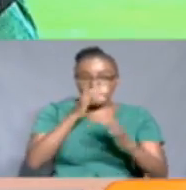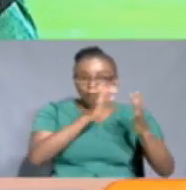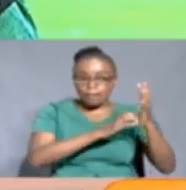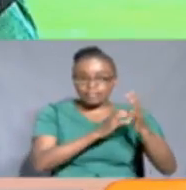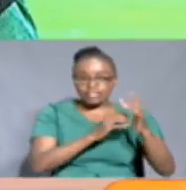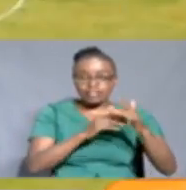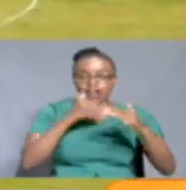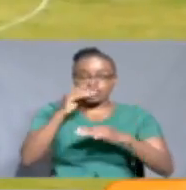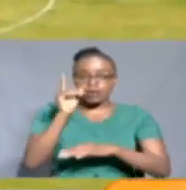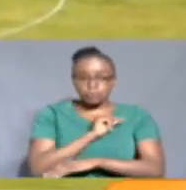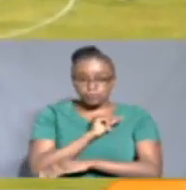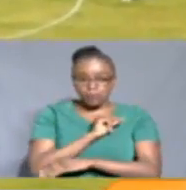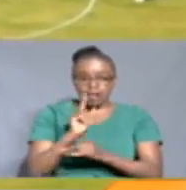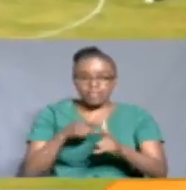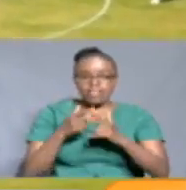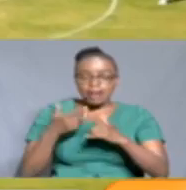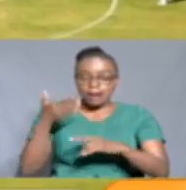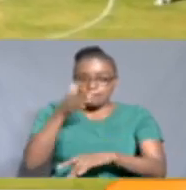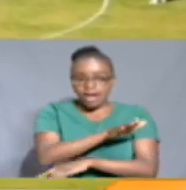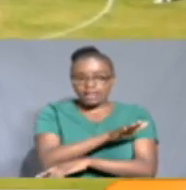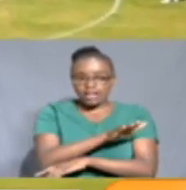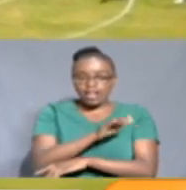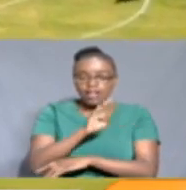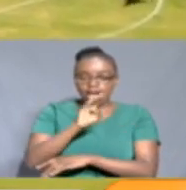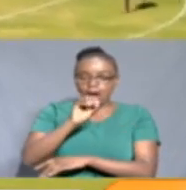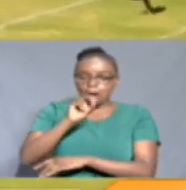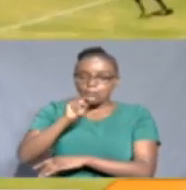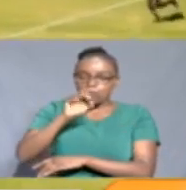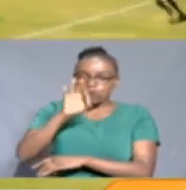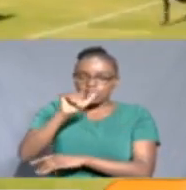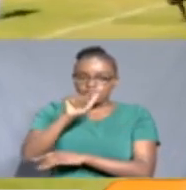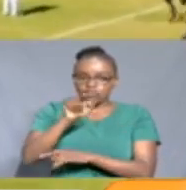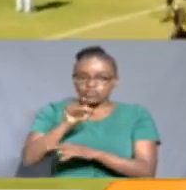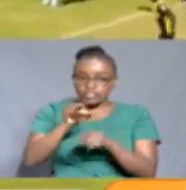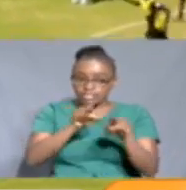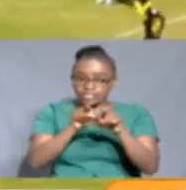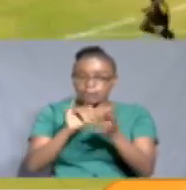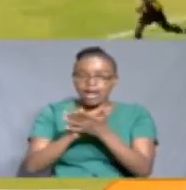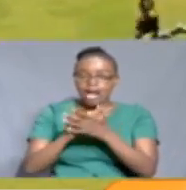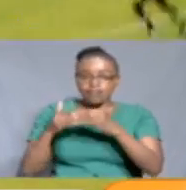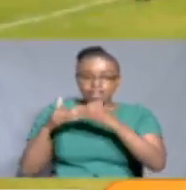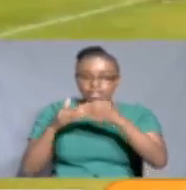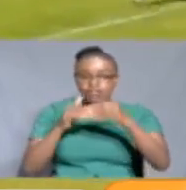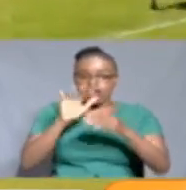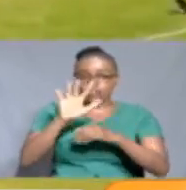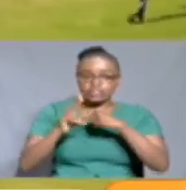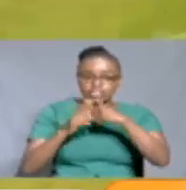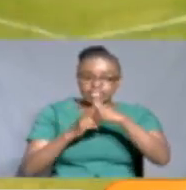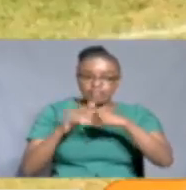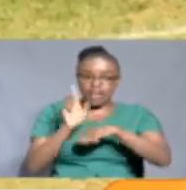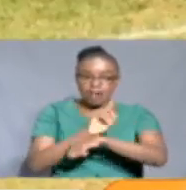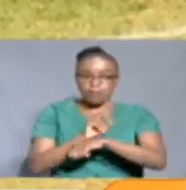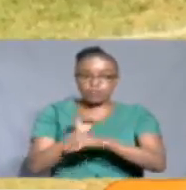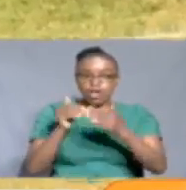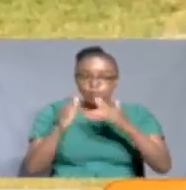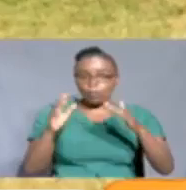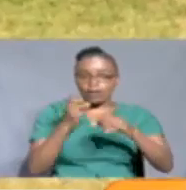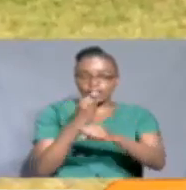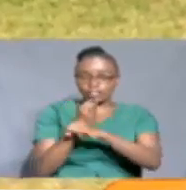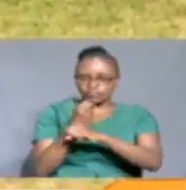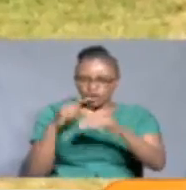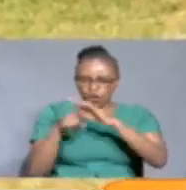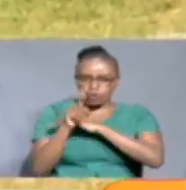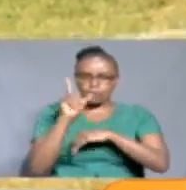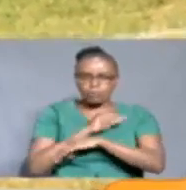first half, the match sparked to life when Boniface Mushiri handed Tusker the lead after 57 minutes with the opening goal.